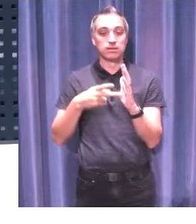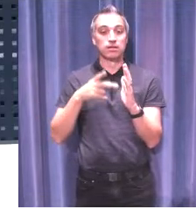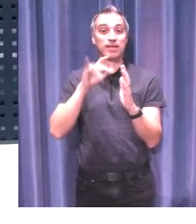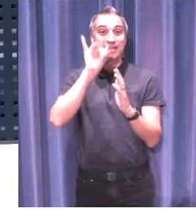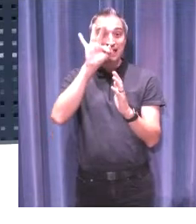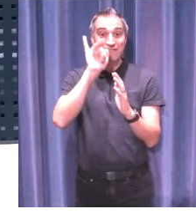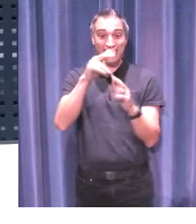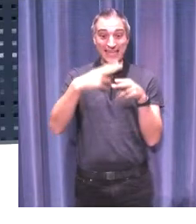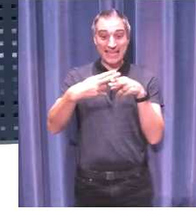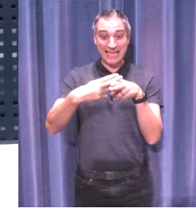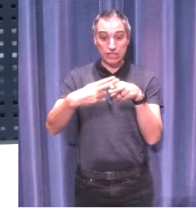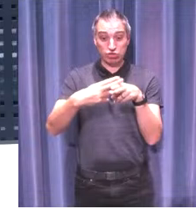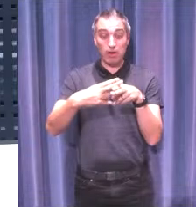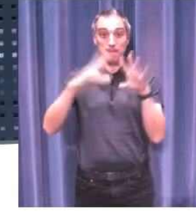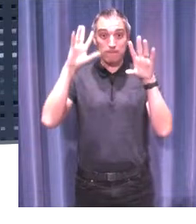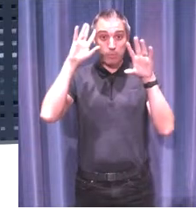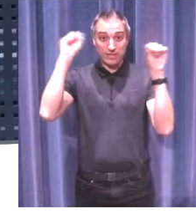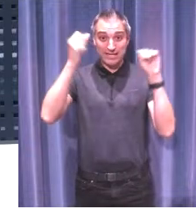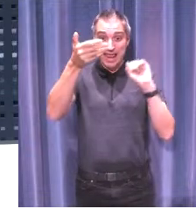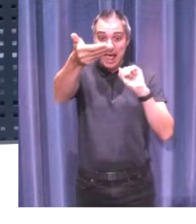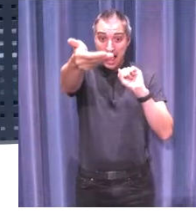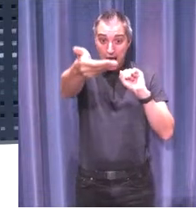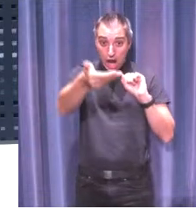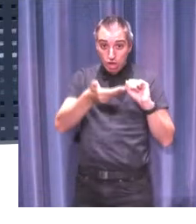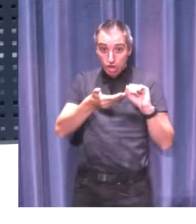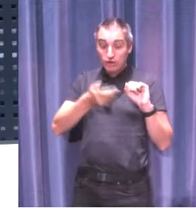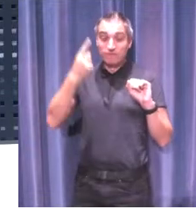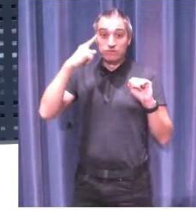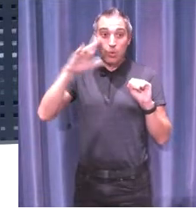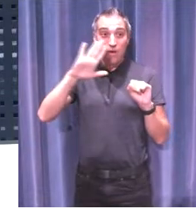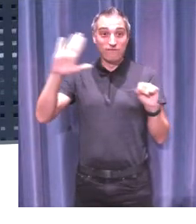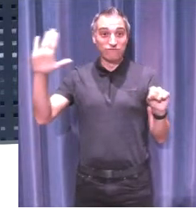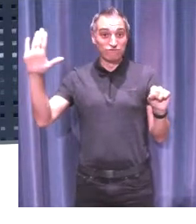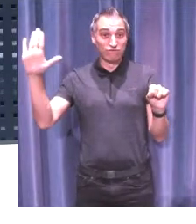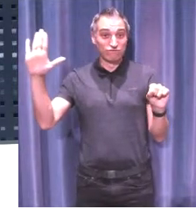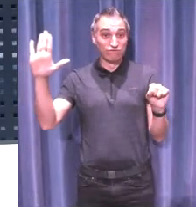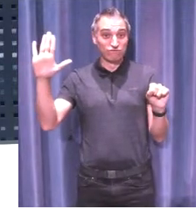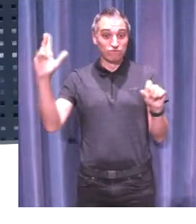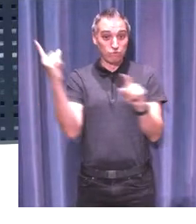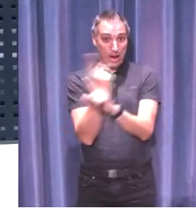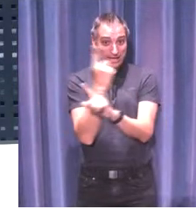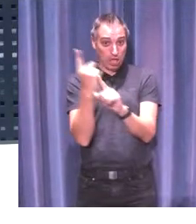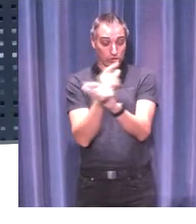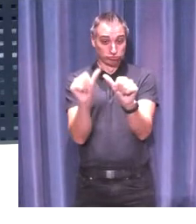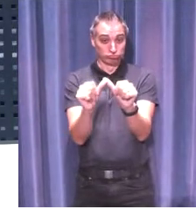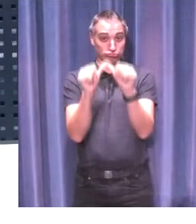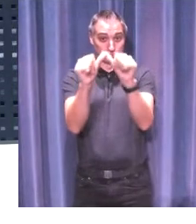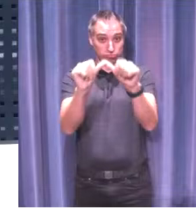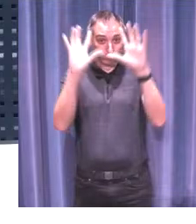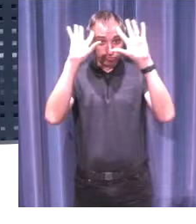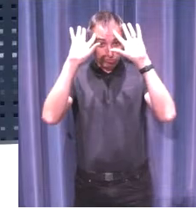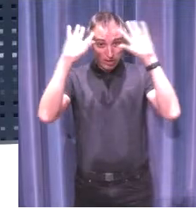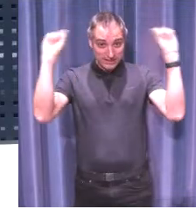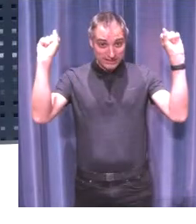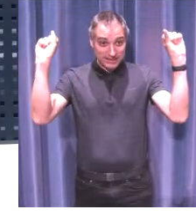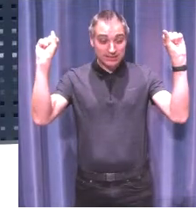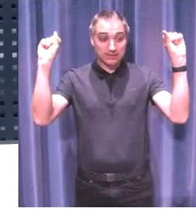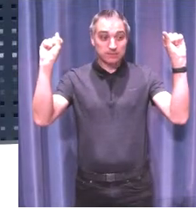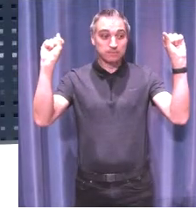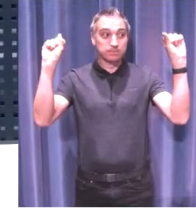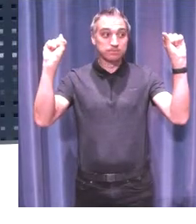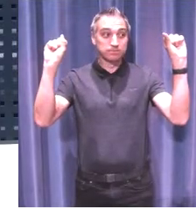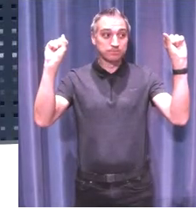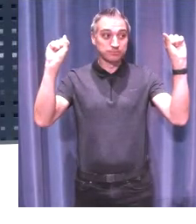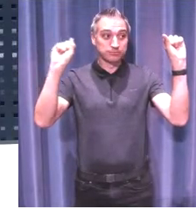should the interim be hired for the regular president position, if